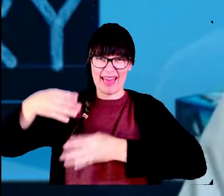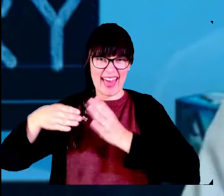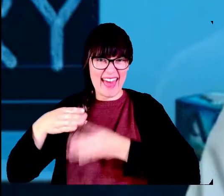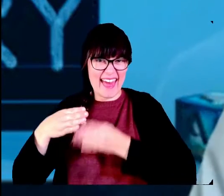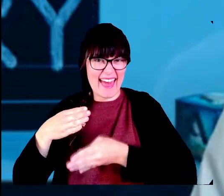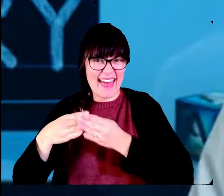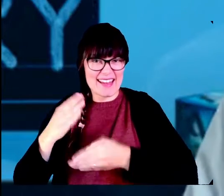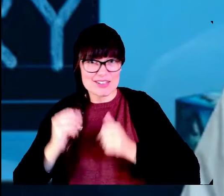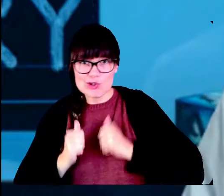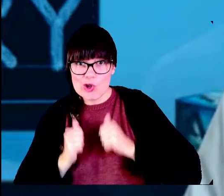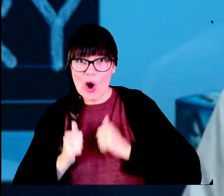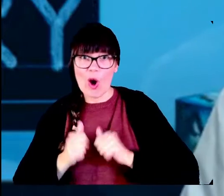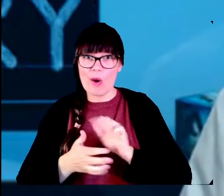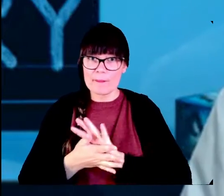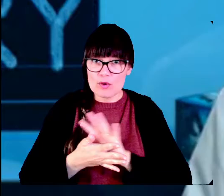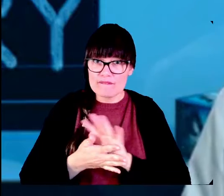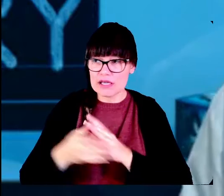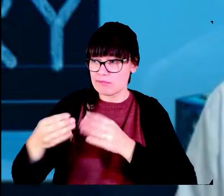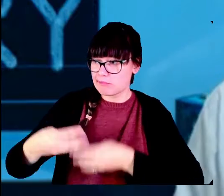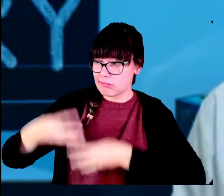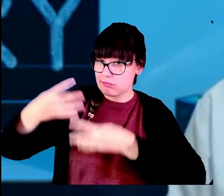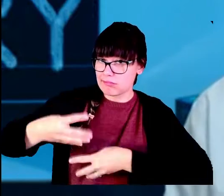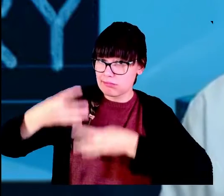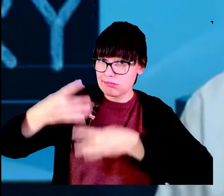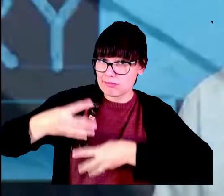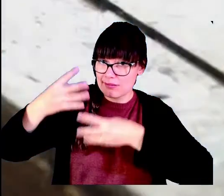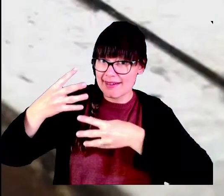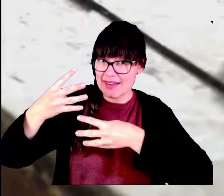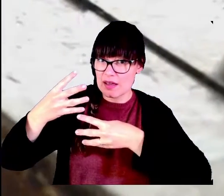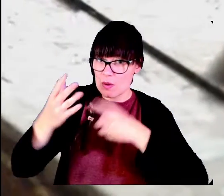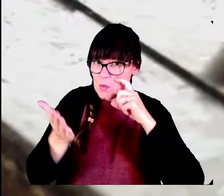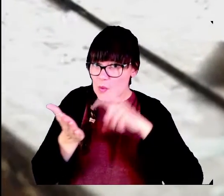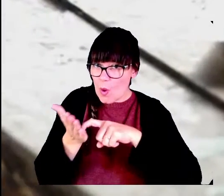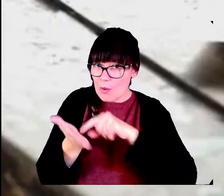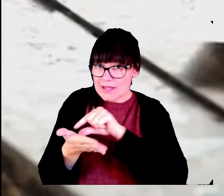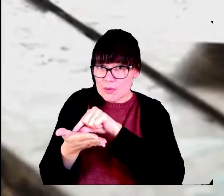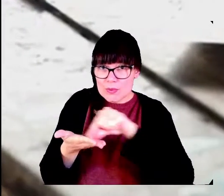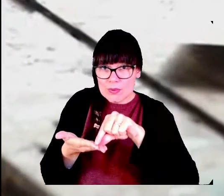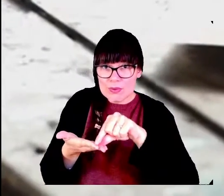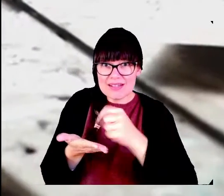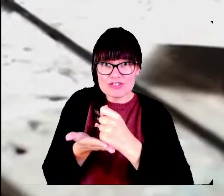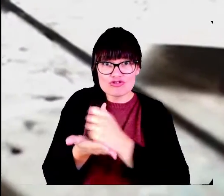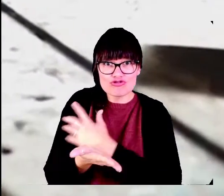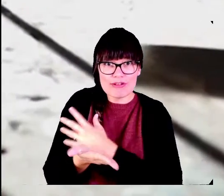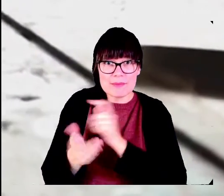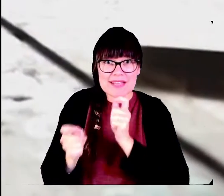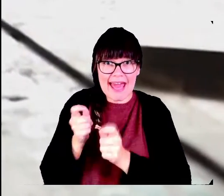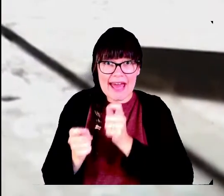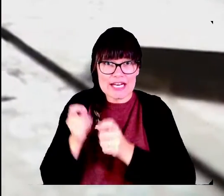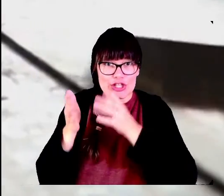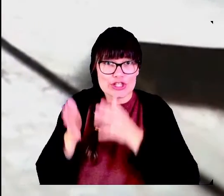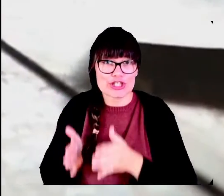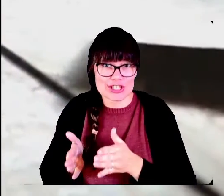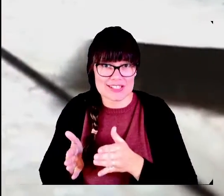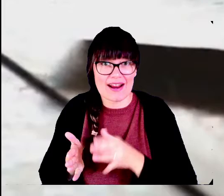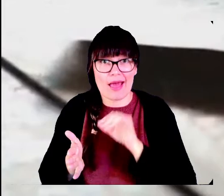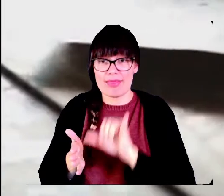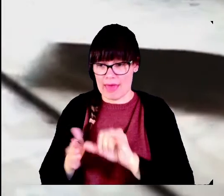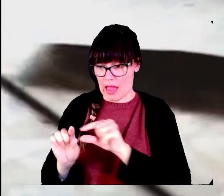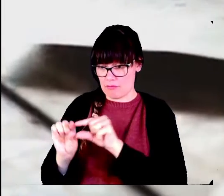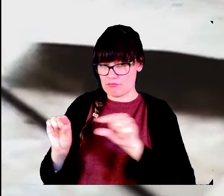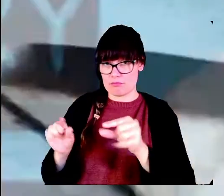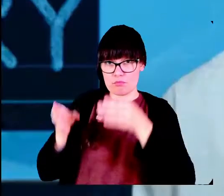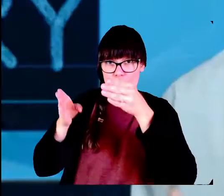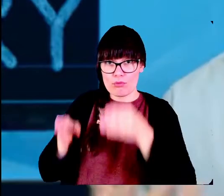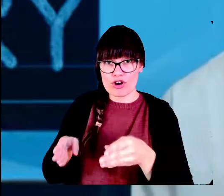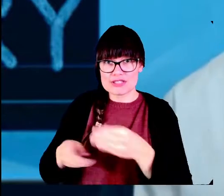or a movie, you'll see that there are script editors. And those are the people who have gone through and made sure that it sounds the way it's